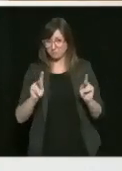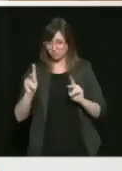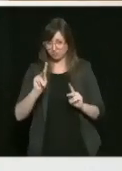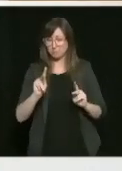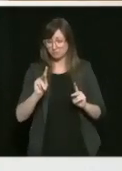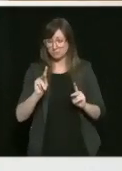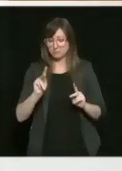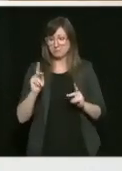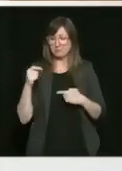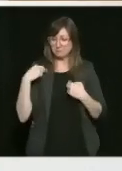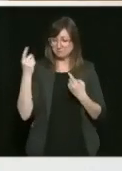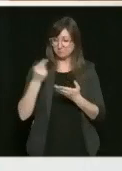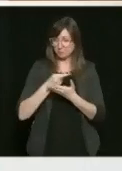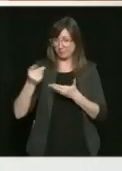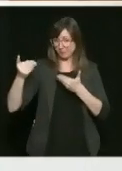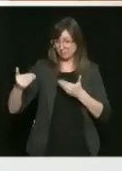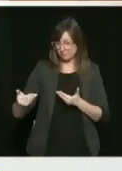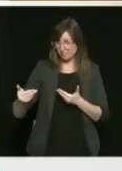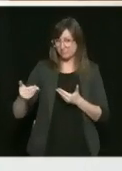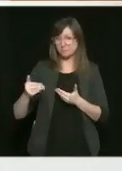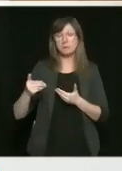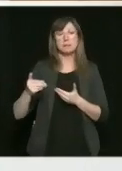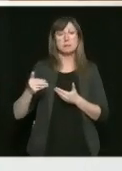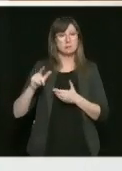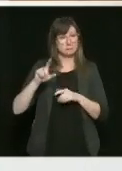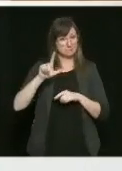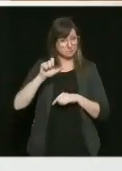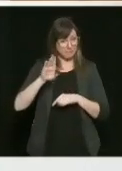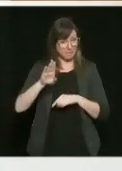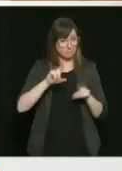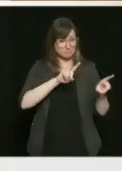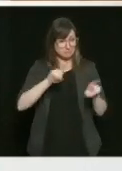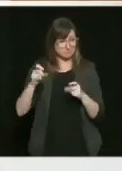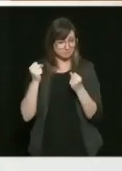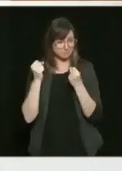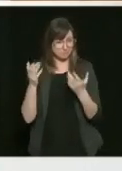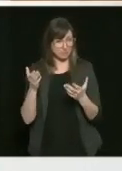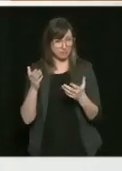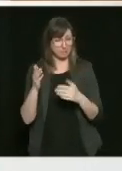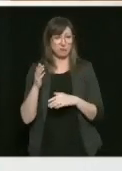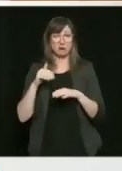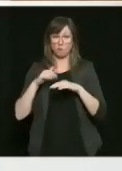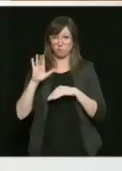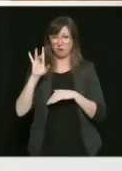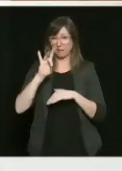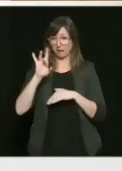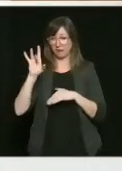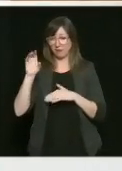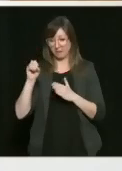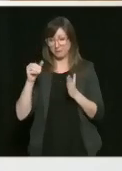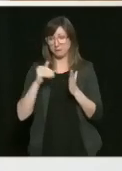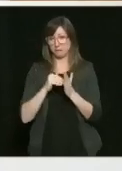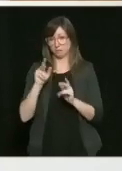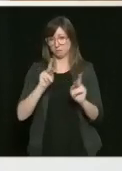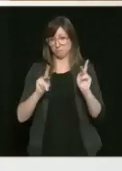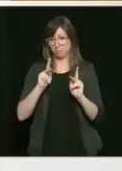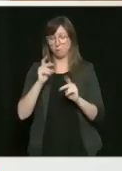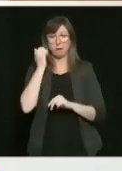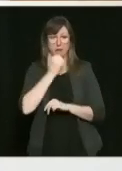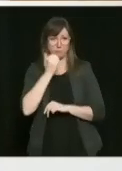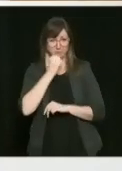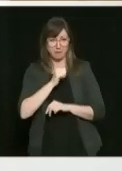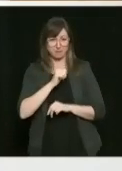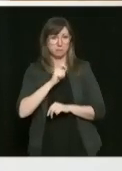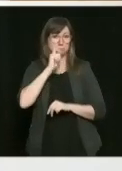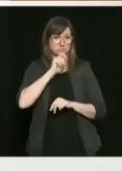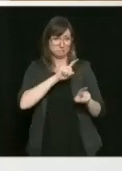And over the past week, labs across Canada have tested an average of over 80,000 people daily, with